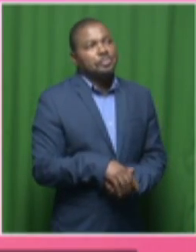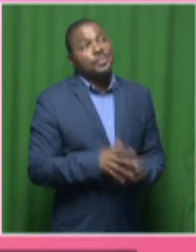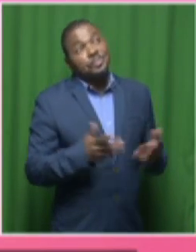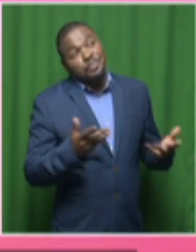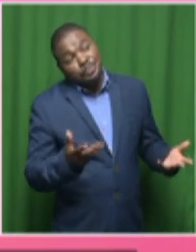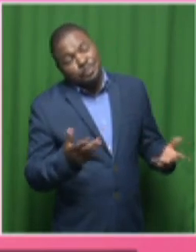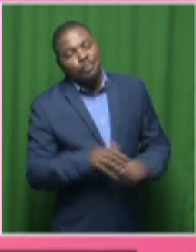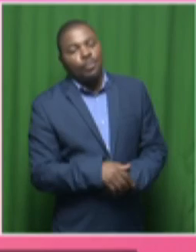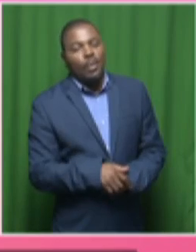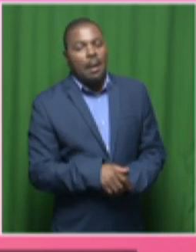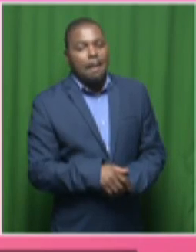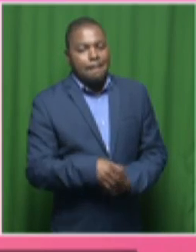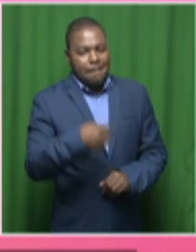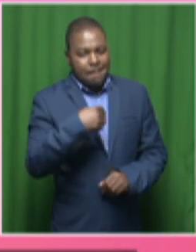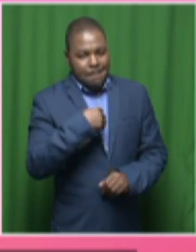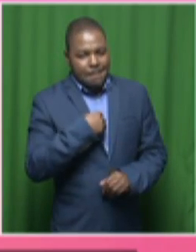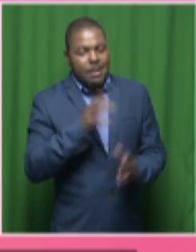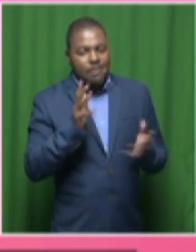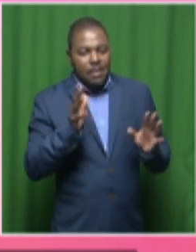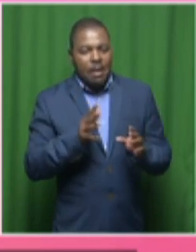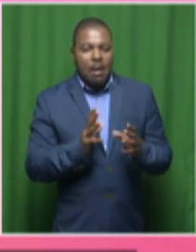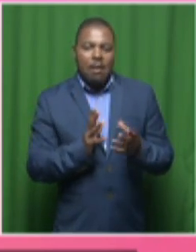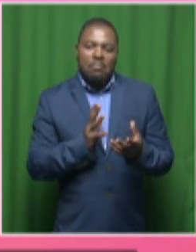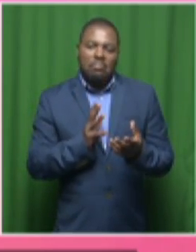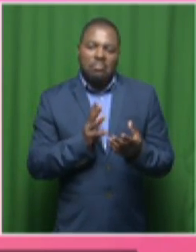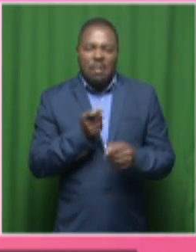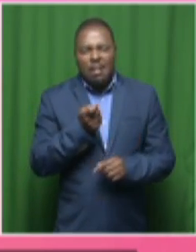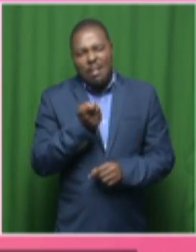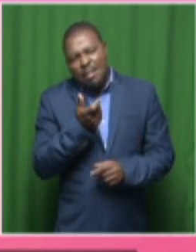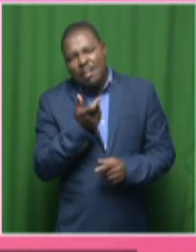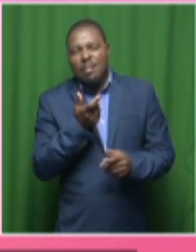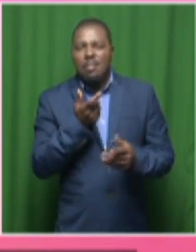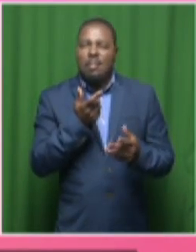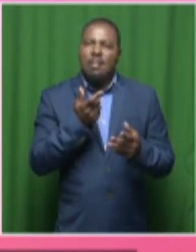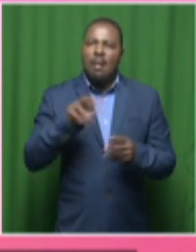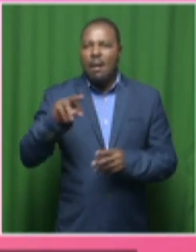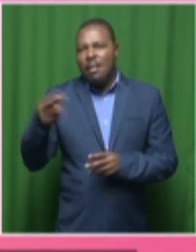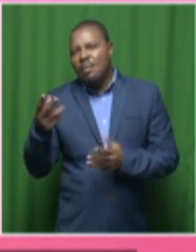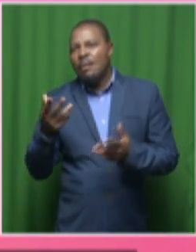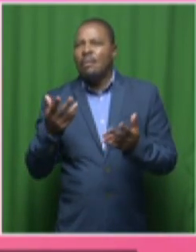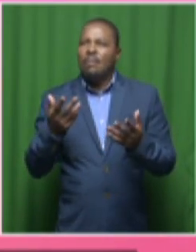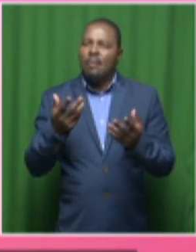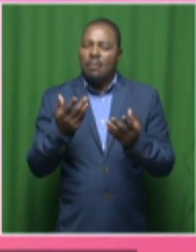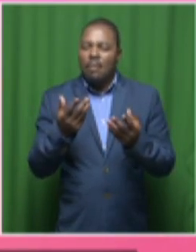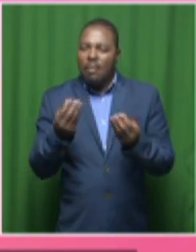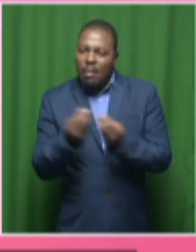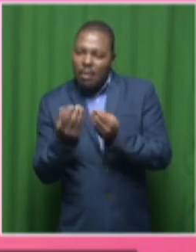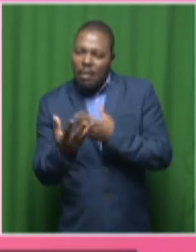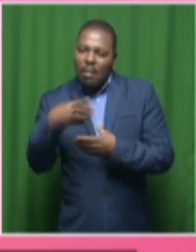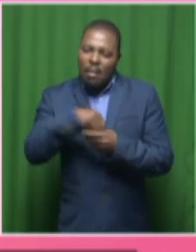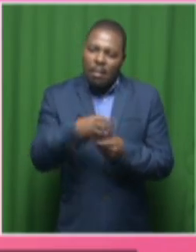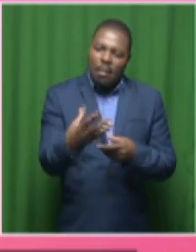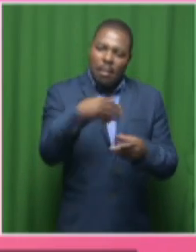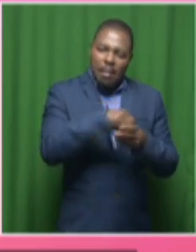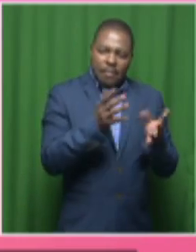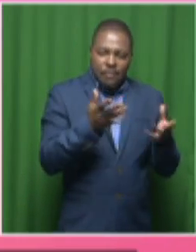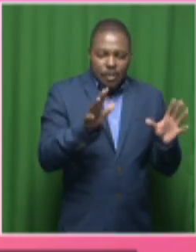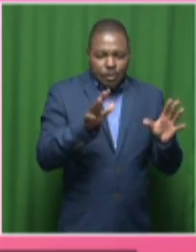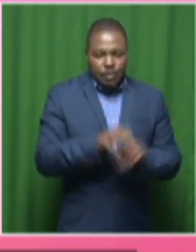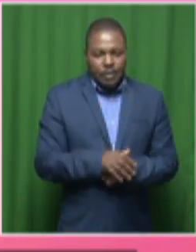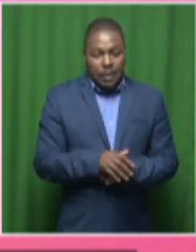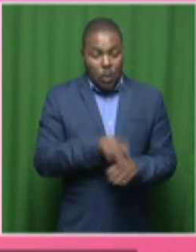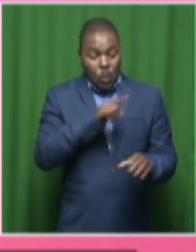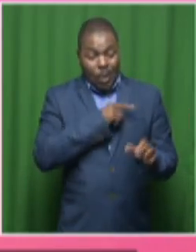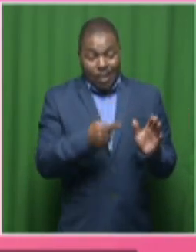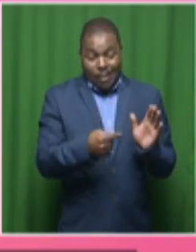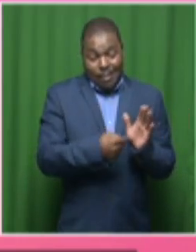Well, I've added a bit of other, you know, elements, because with this one I wanted